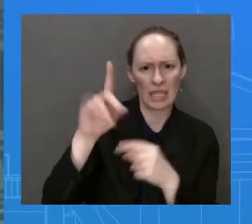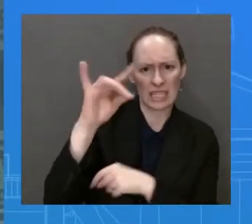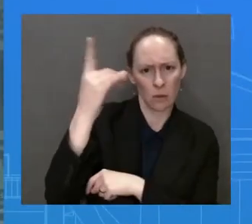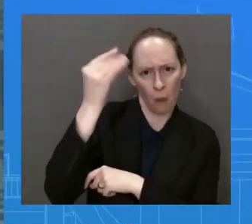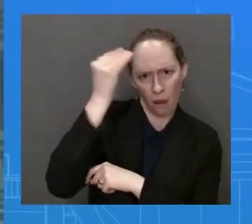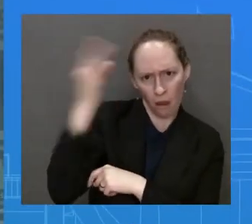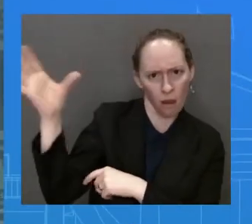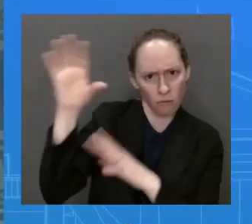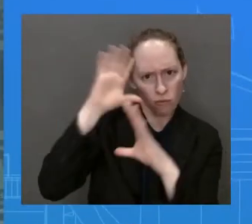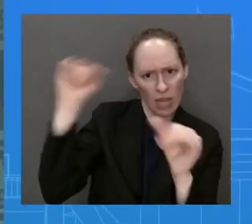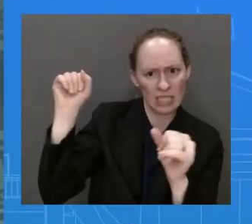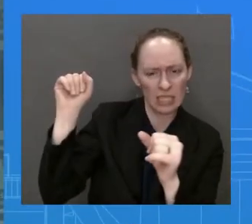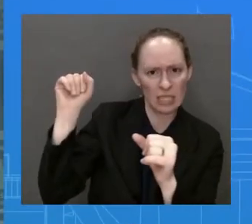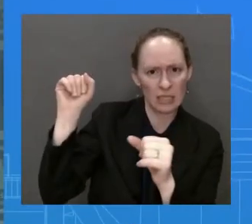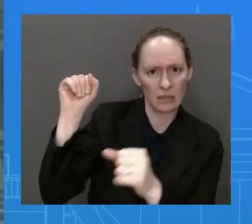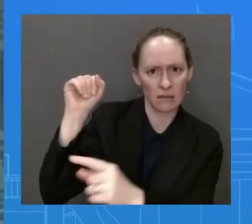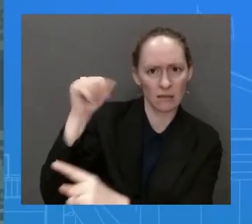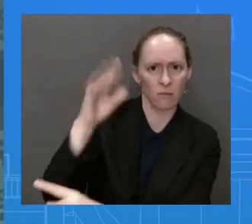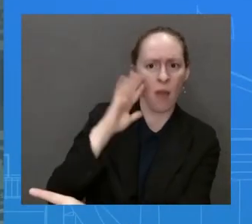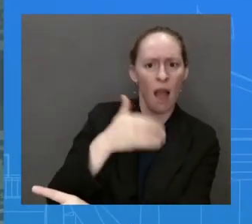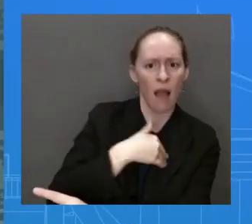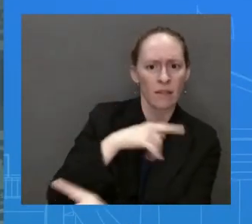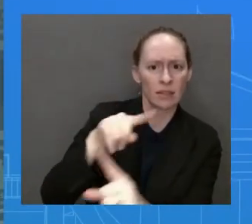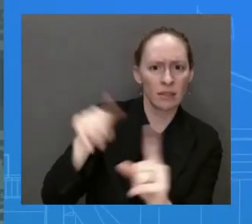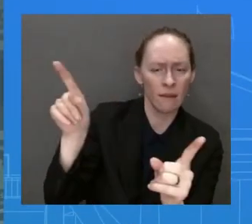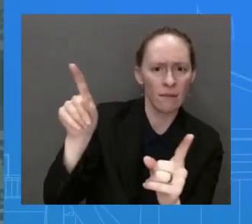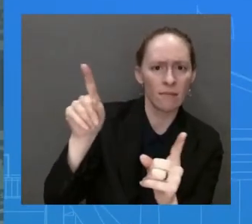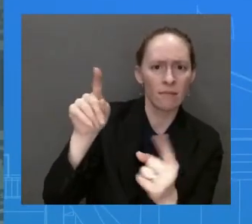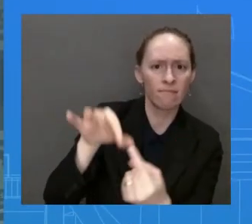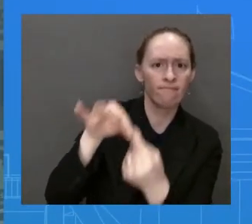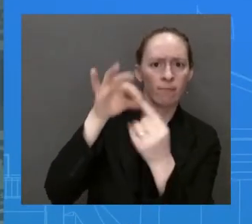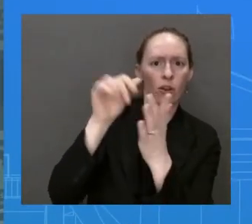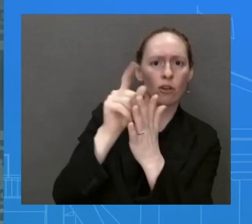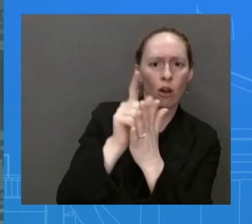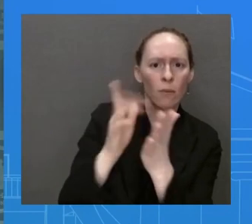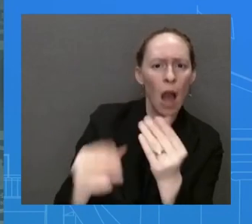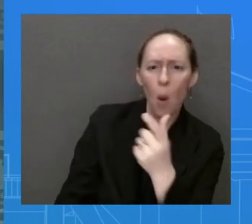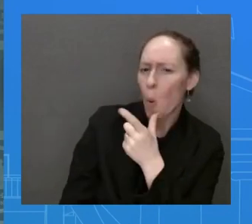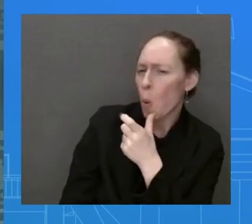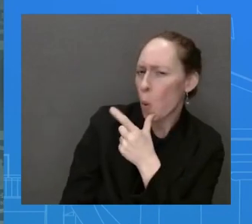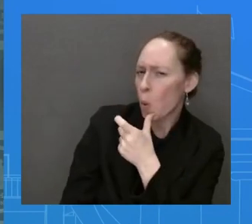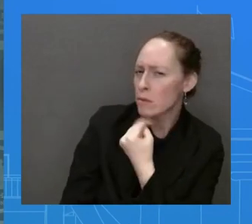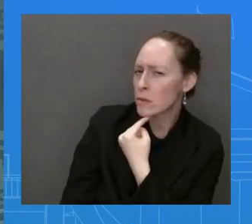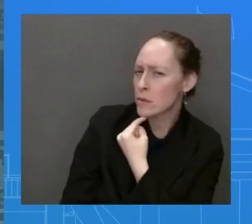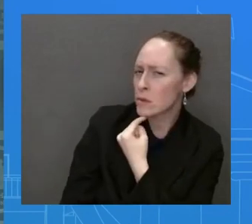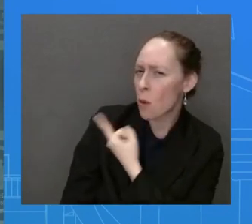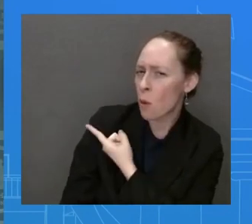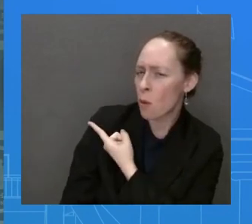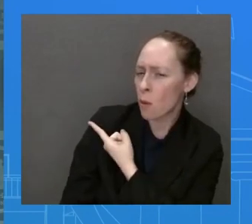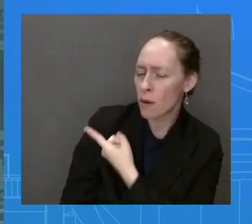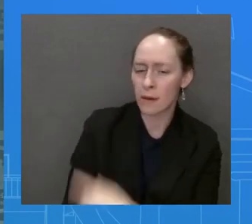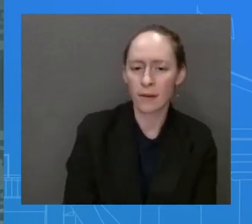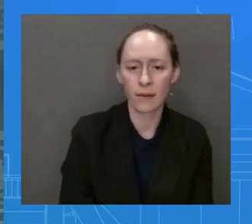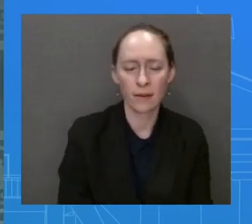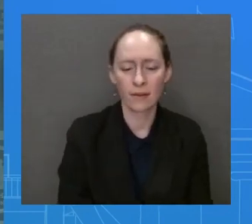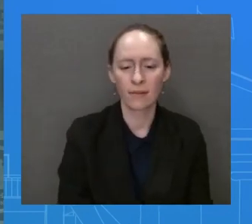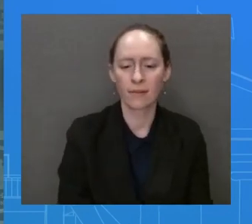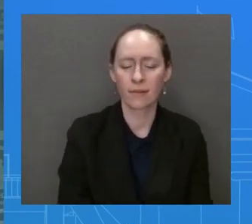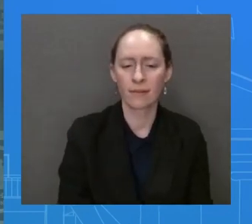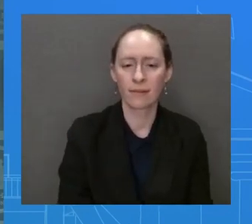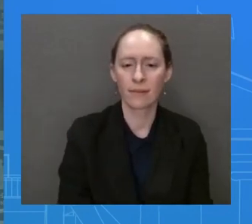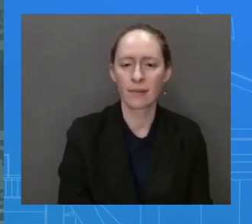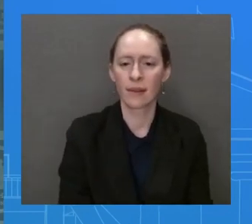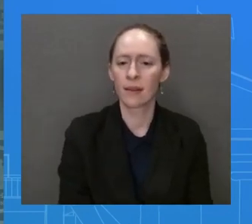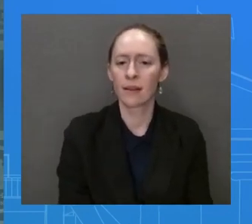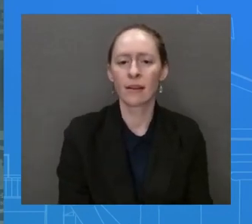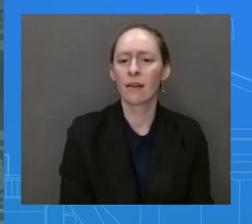the specifics on that, here's what I can tell you. I can tell you that we were not giving a heads up. I was asked that question yesterday. We did not know